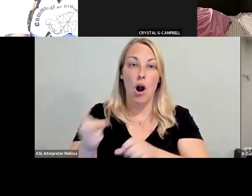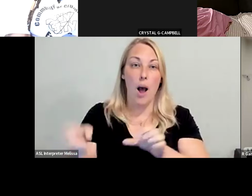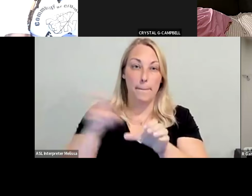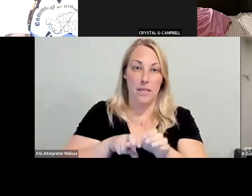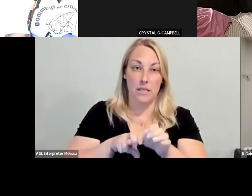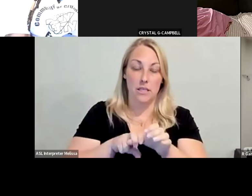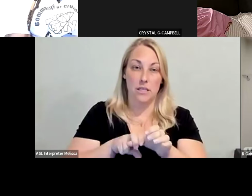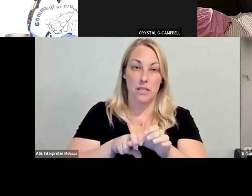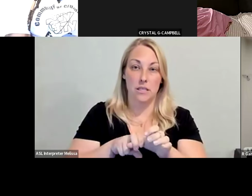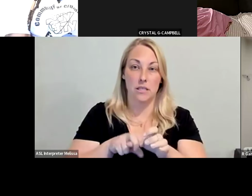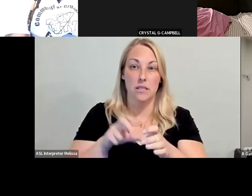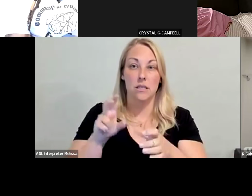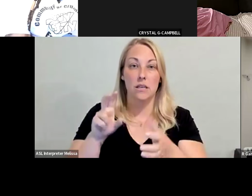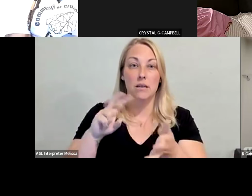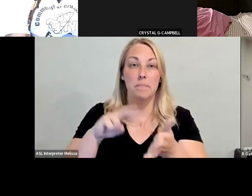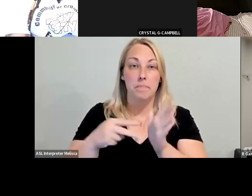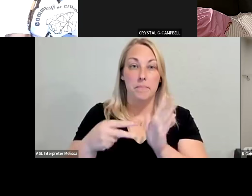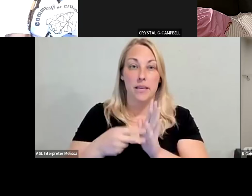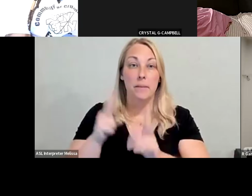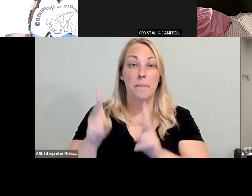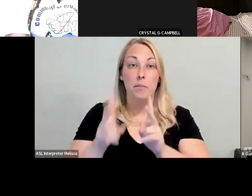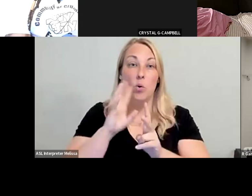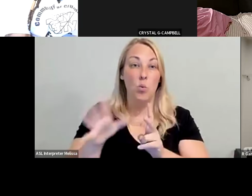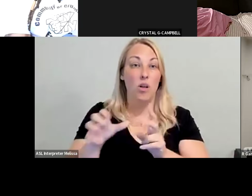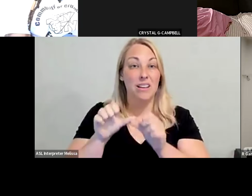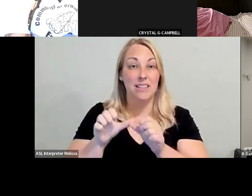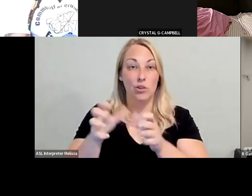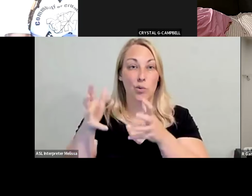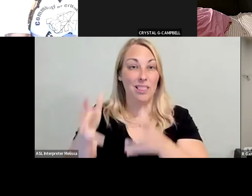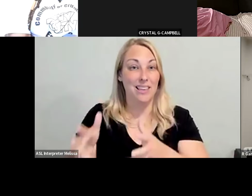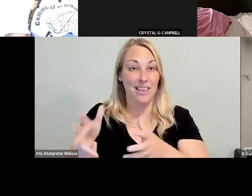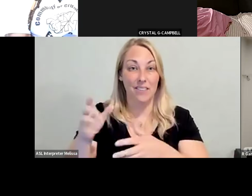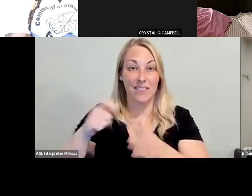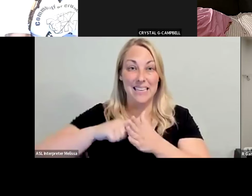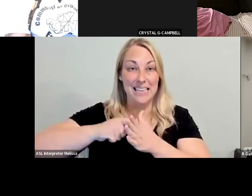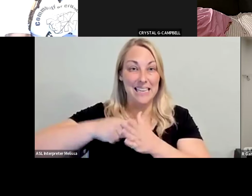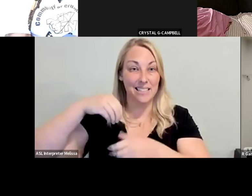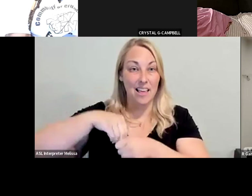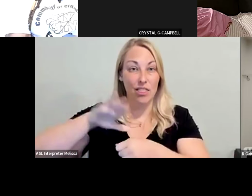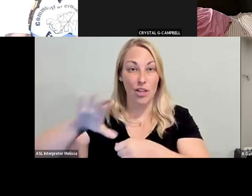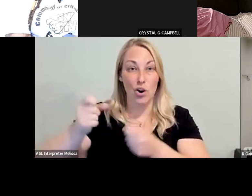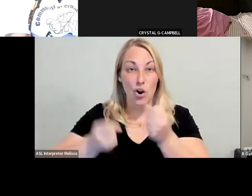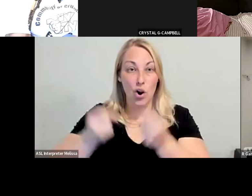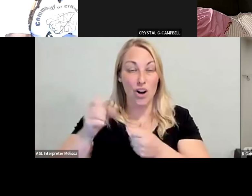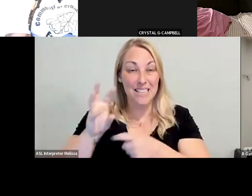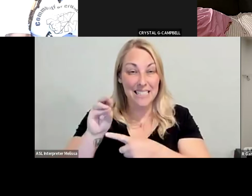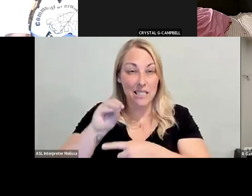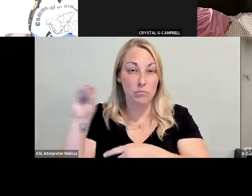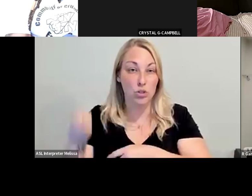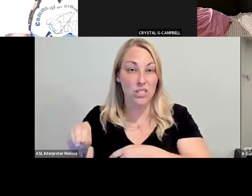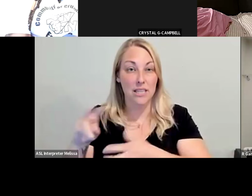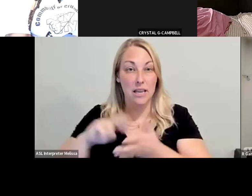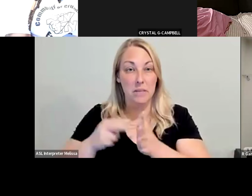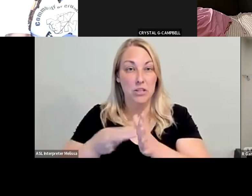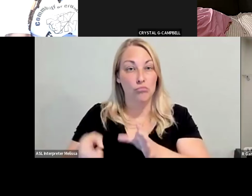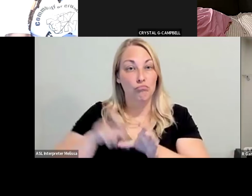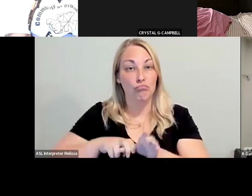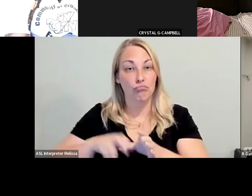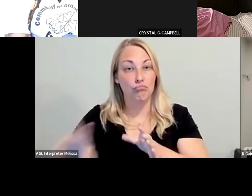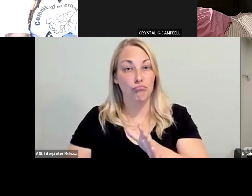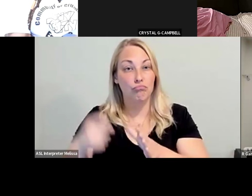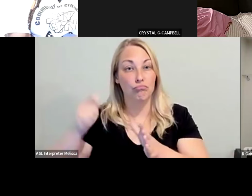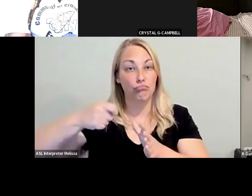So where people will continue to leave their keys in their car, leaving it started, and sometimes they'll take their